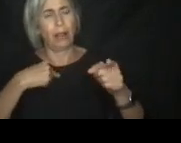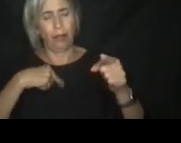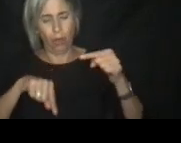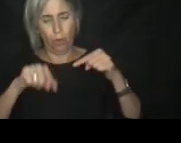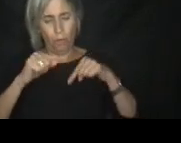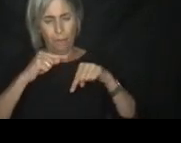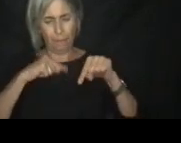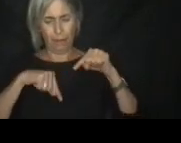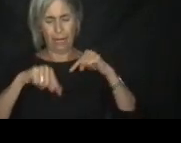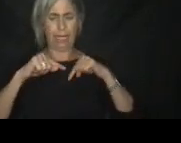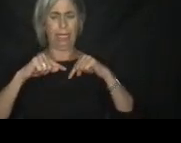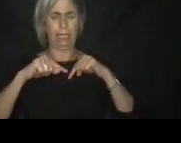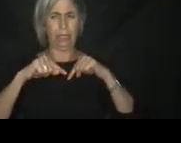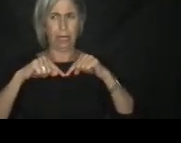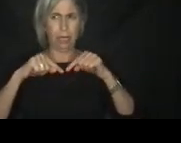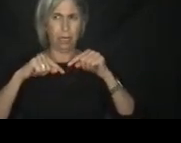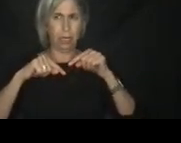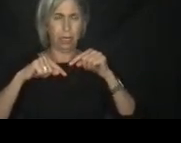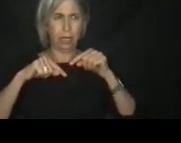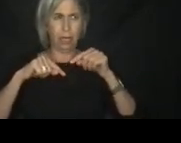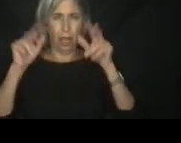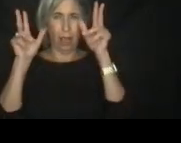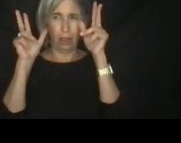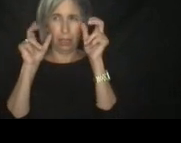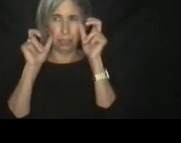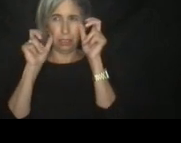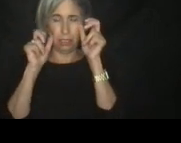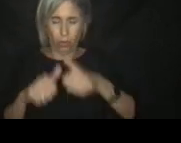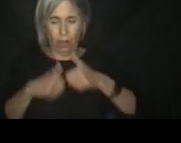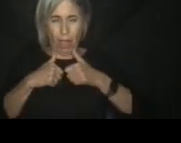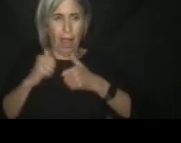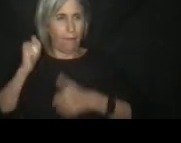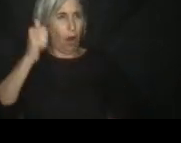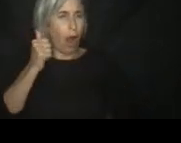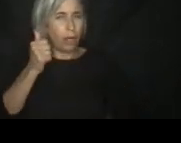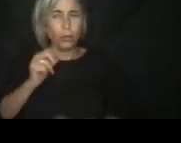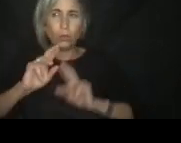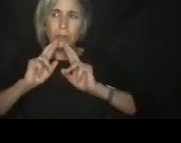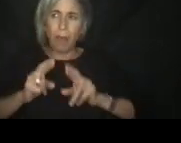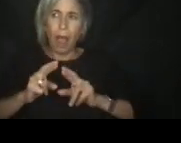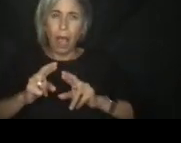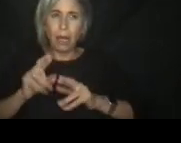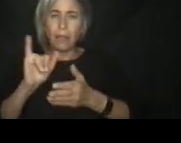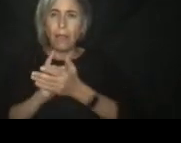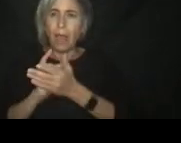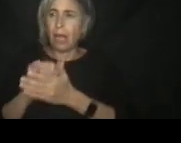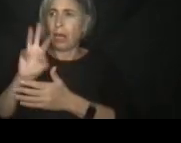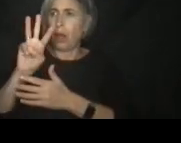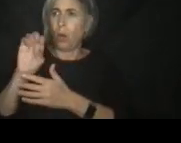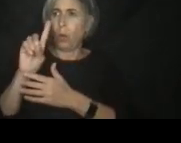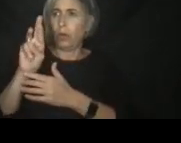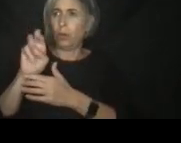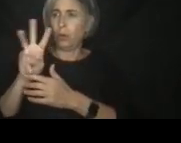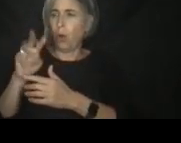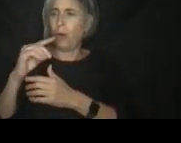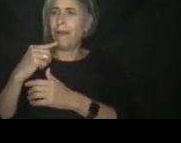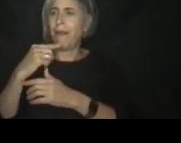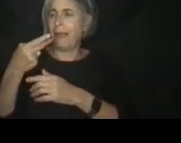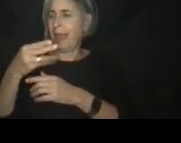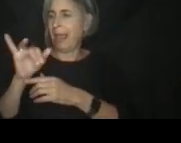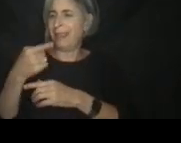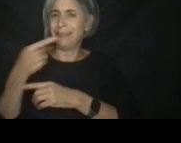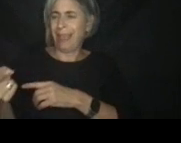play some of the people's live audio in response to some of the things, Woodrow Hay, that you said. Some